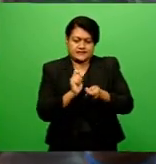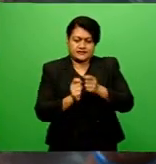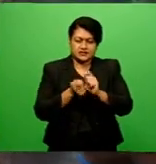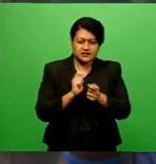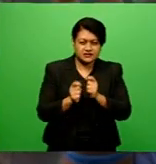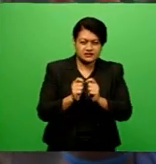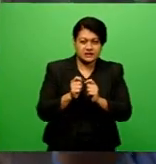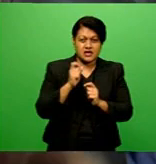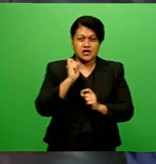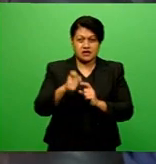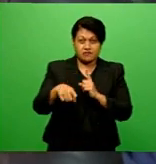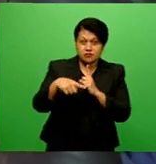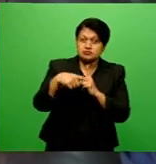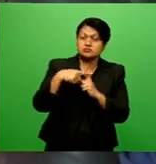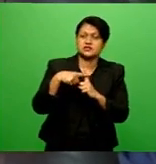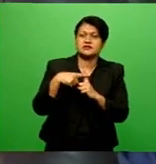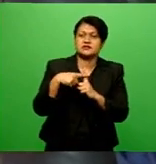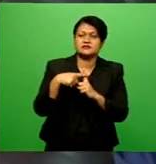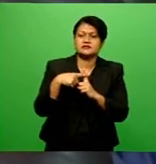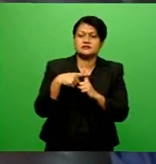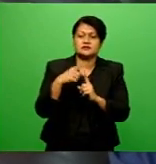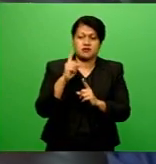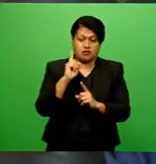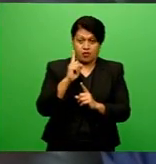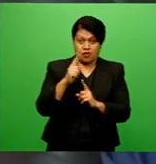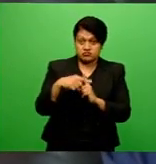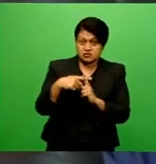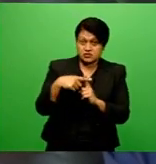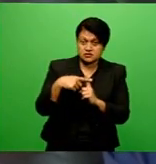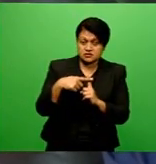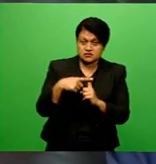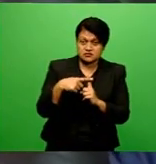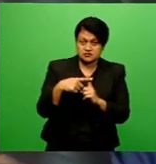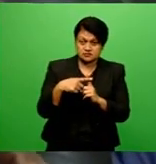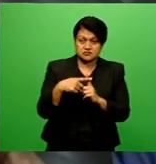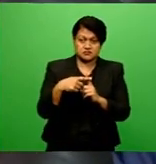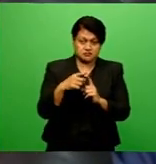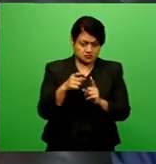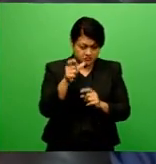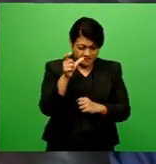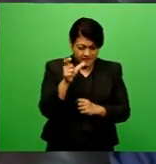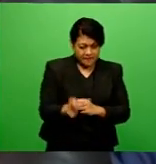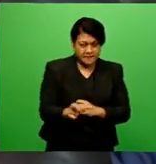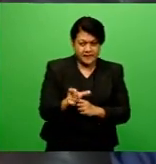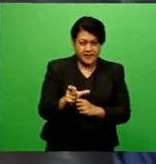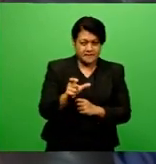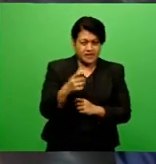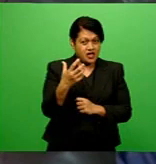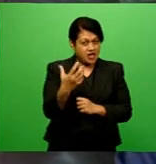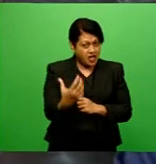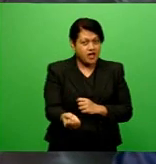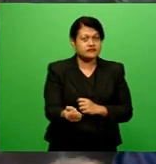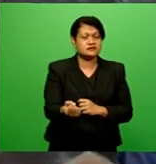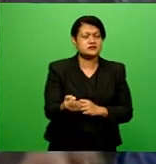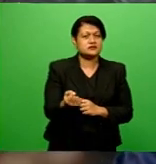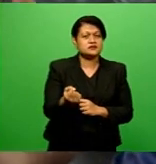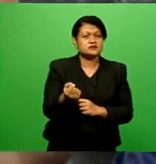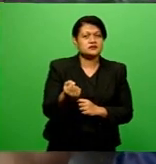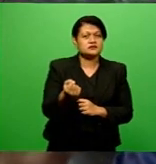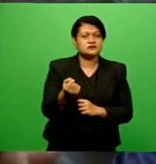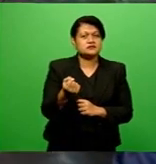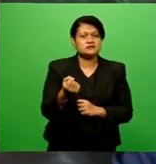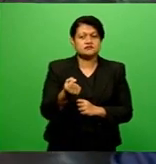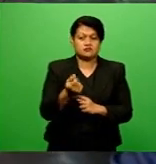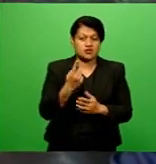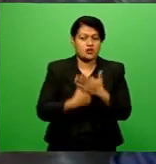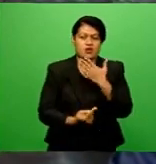to be positive for one of the crew members on deployment or one of the members of the ADF, then the whole